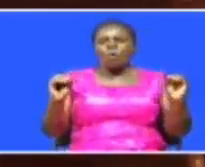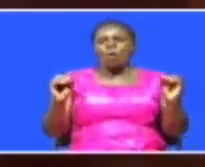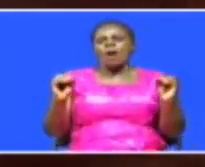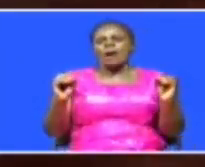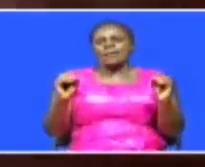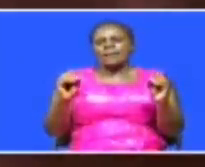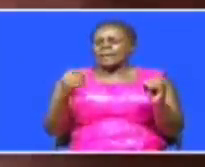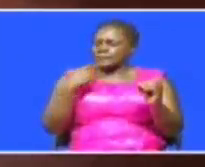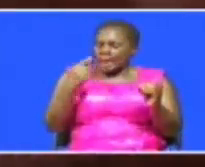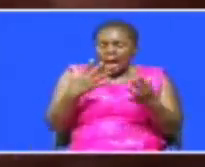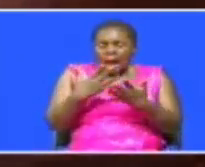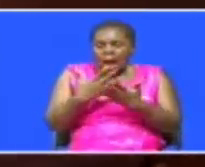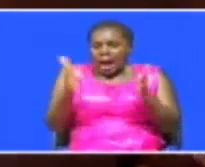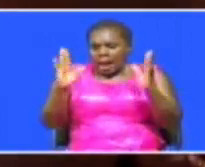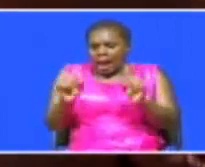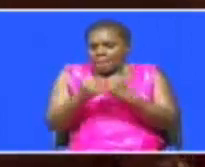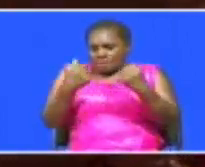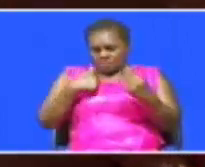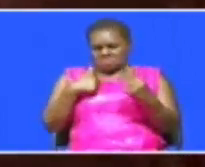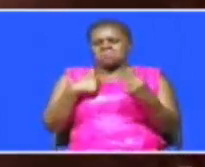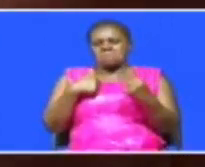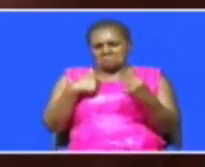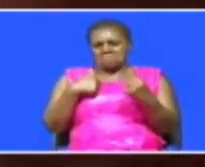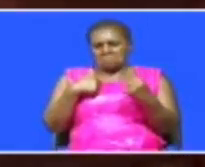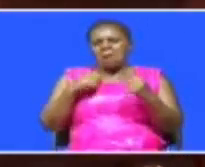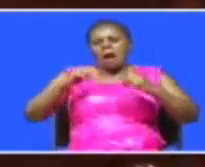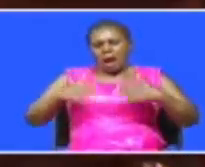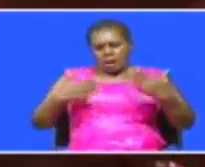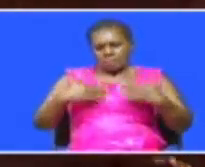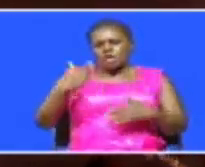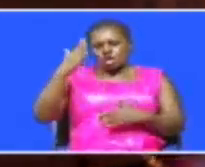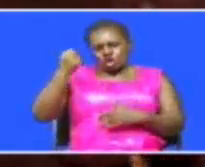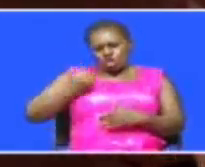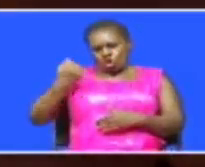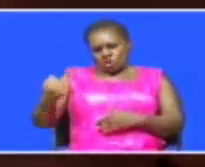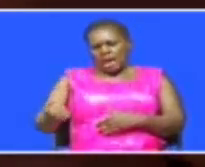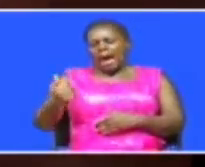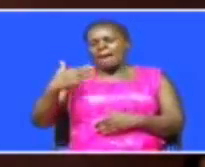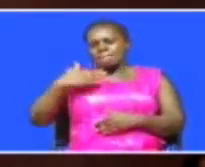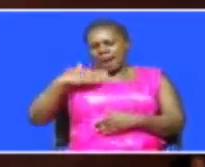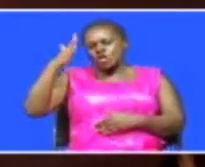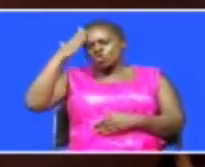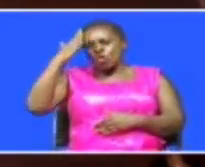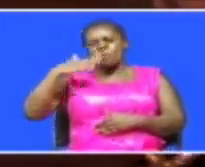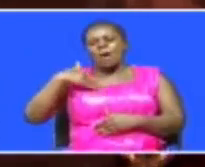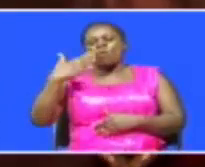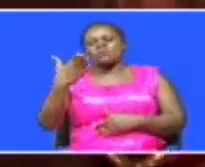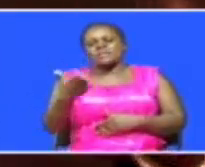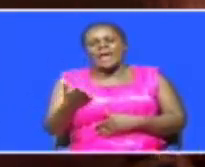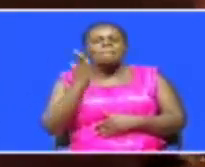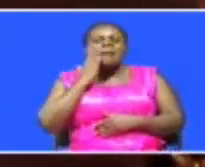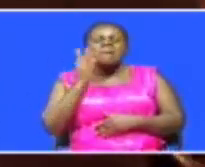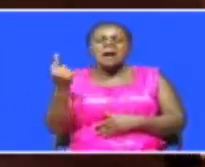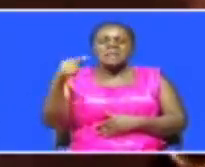I was saying, even if something happens to me, I was praying she would get out alive. And at least she would know. My mom